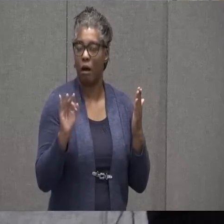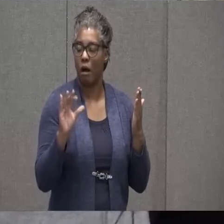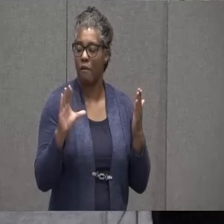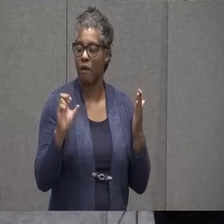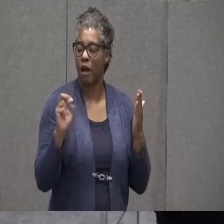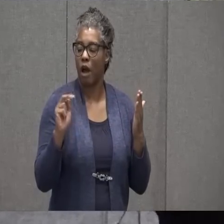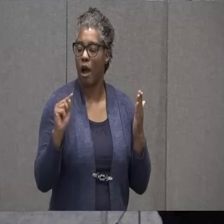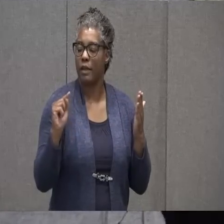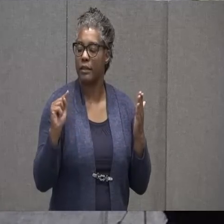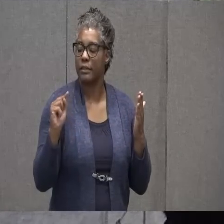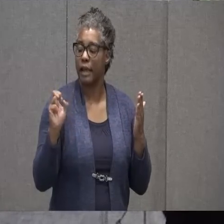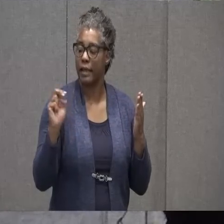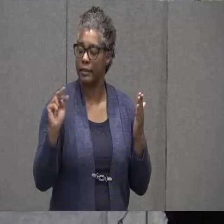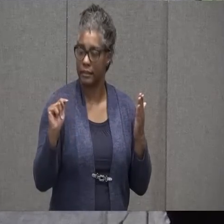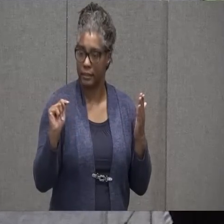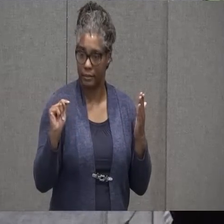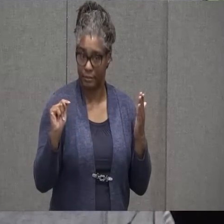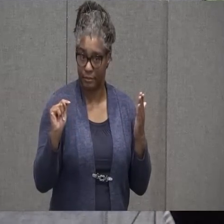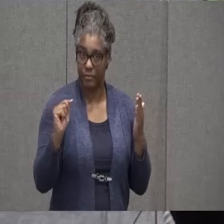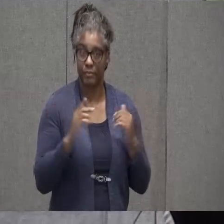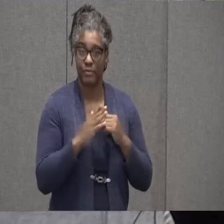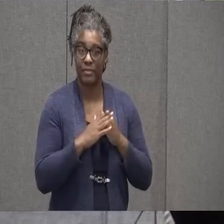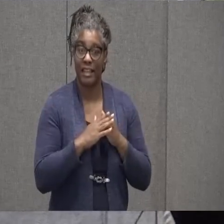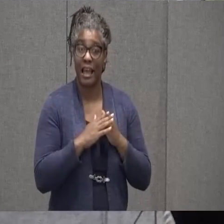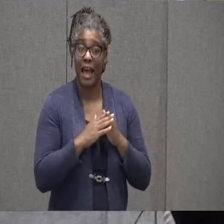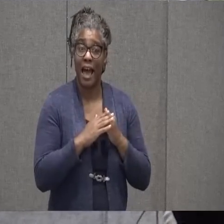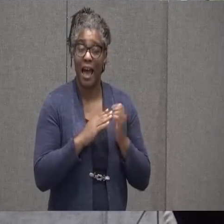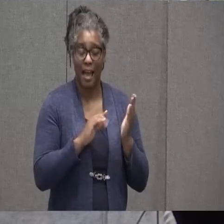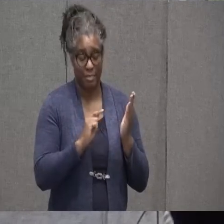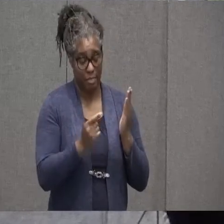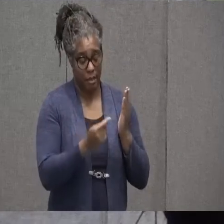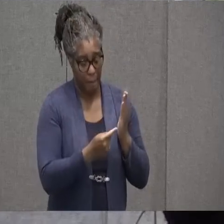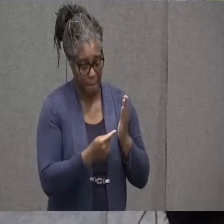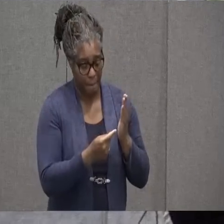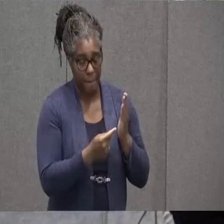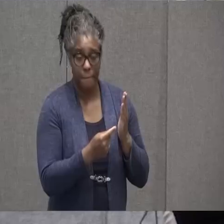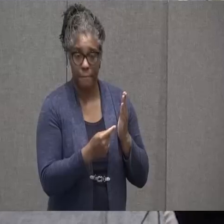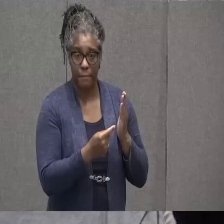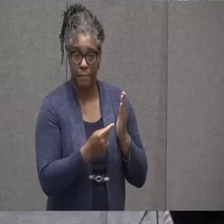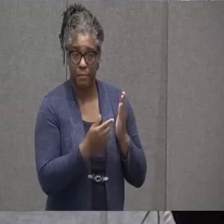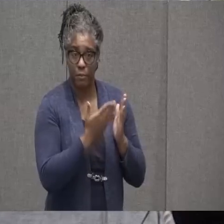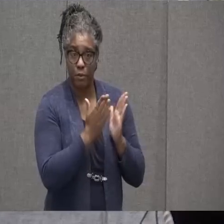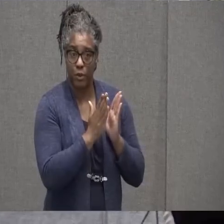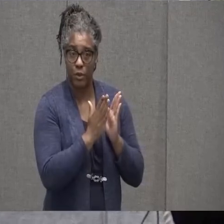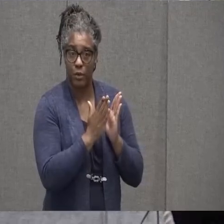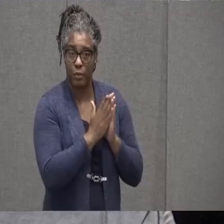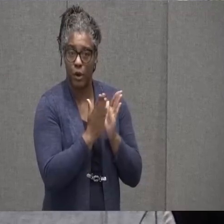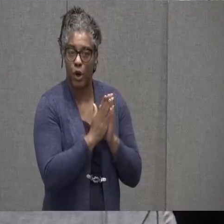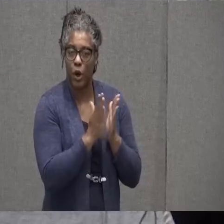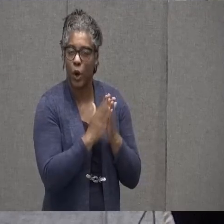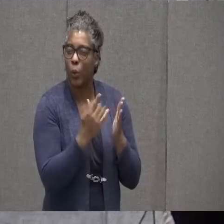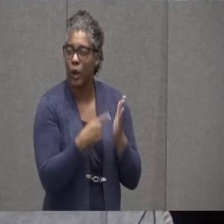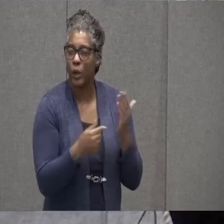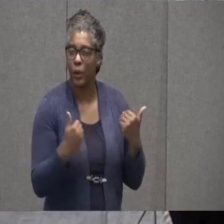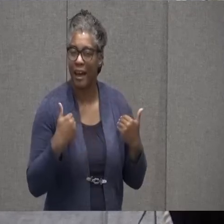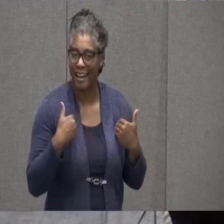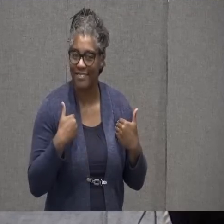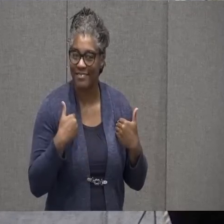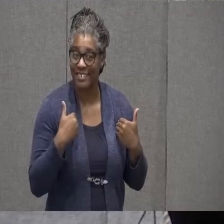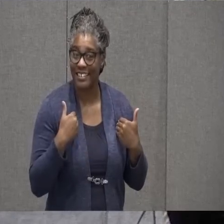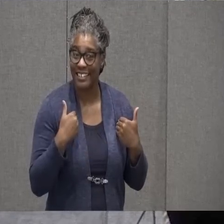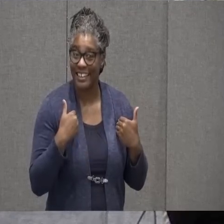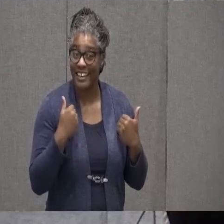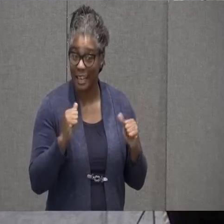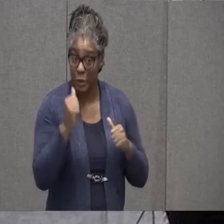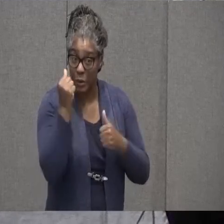that help us. Does anybody remember that? See if you can remember it and tell somebody in your house right